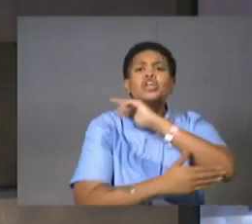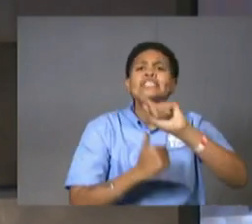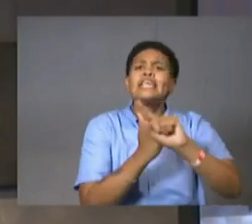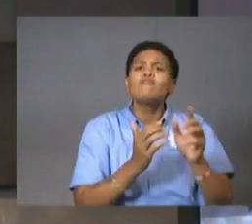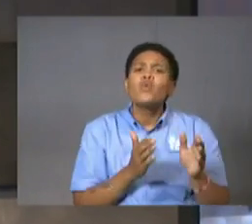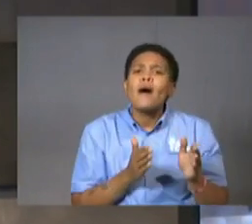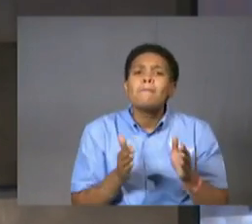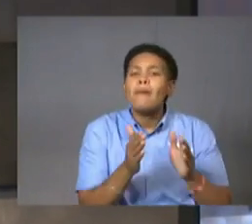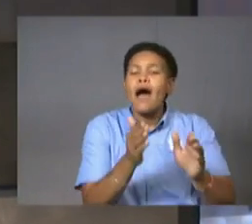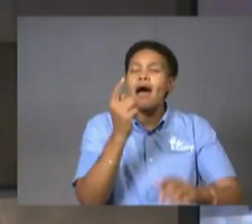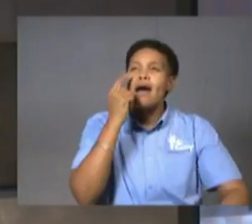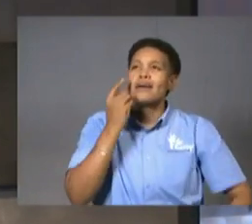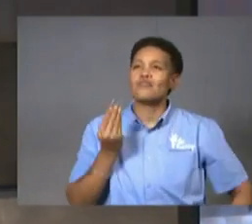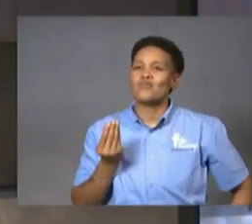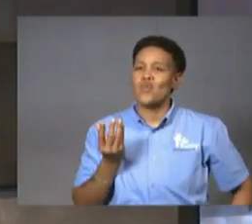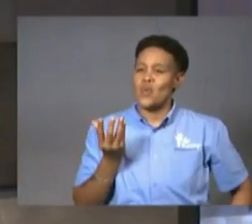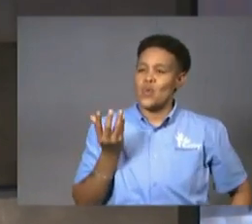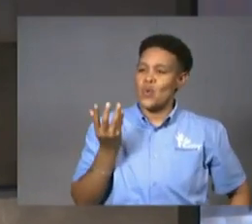path of growth.